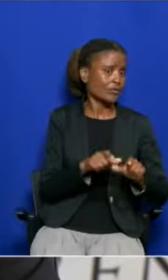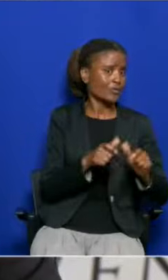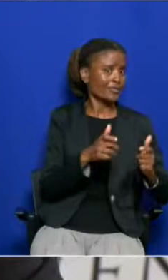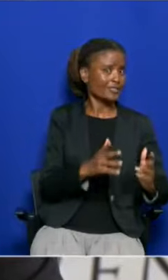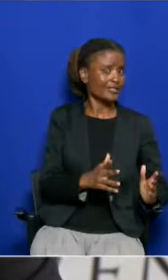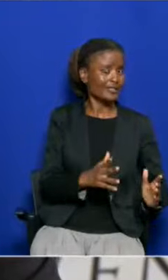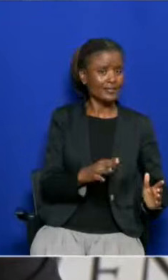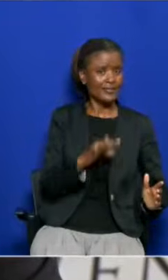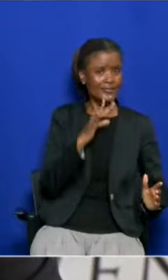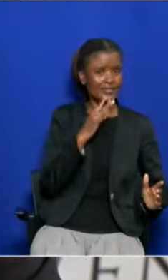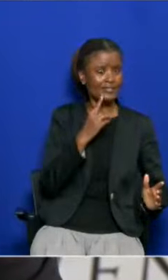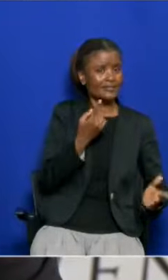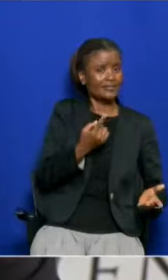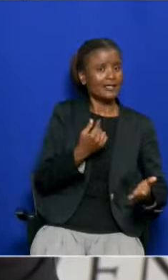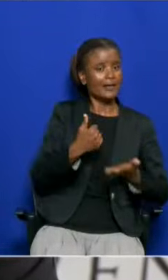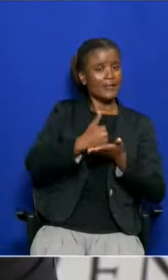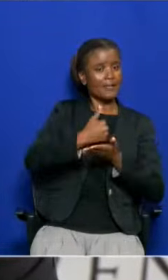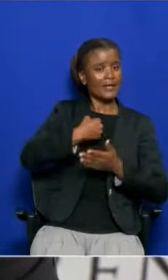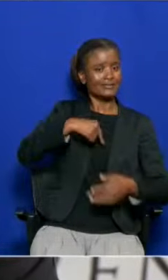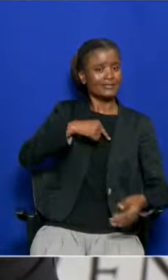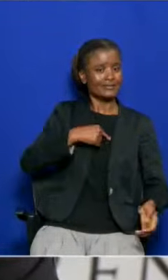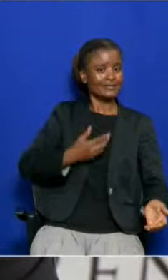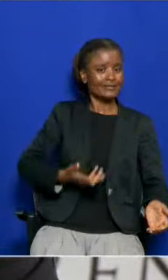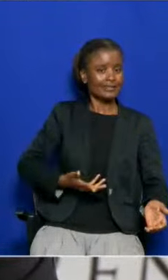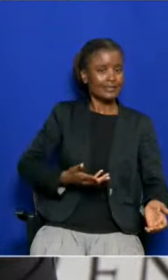of negligence of whatsoever.